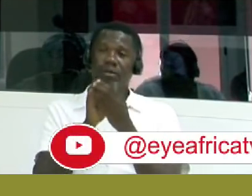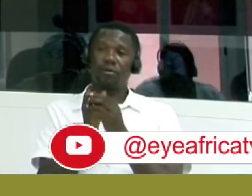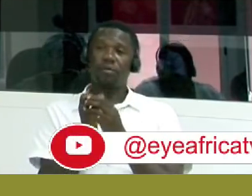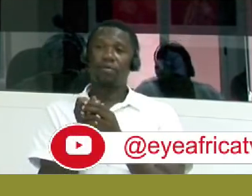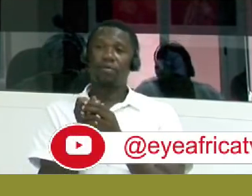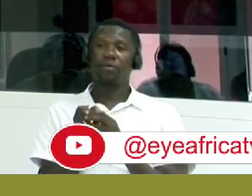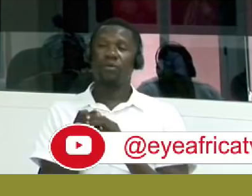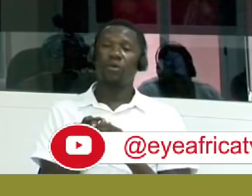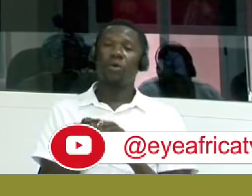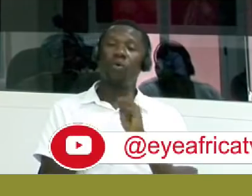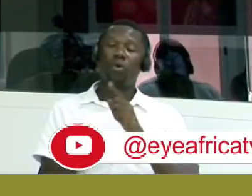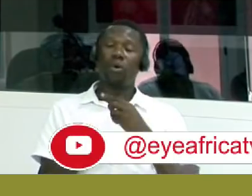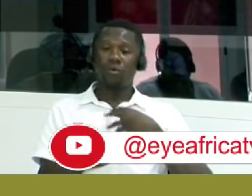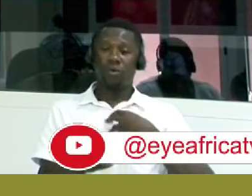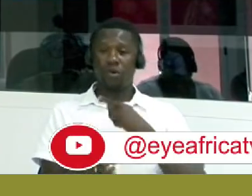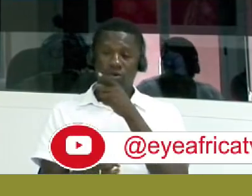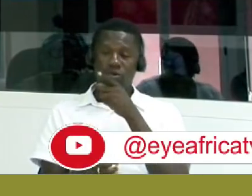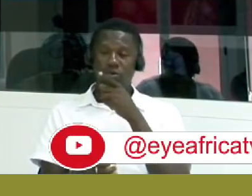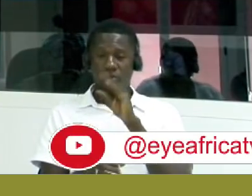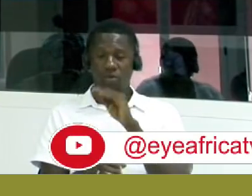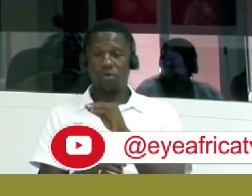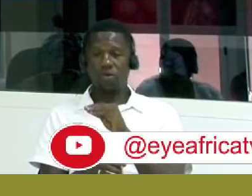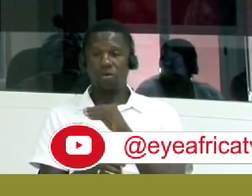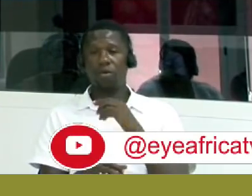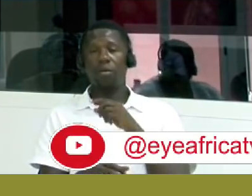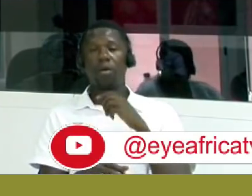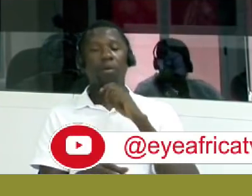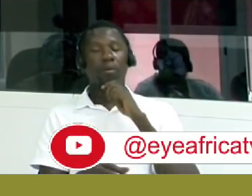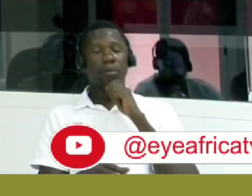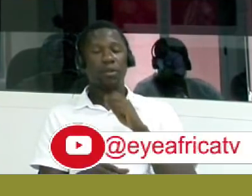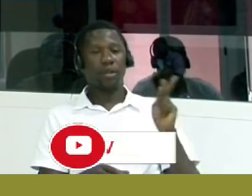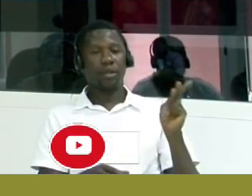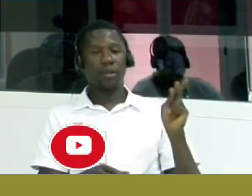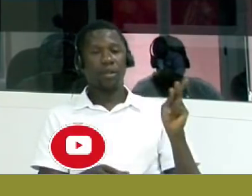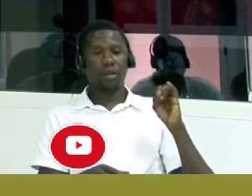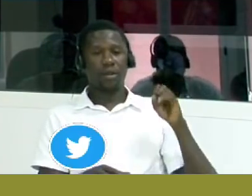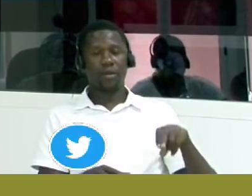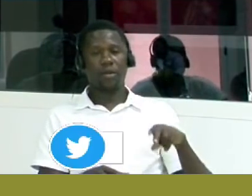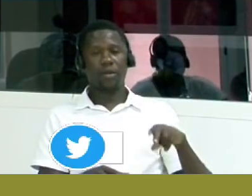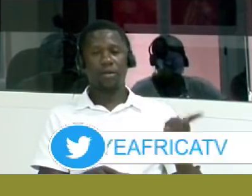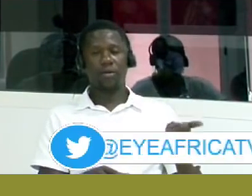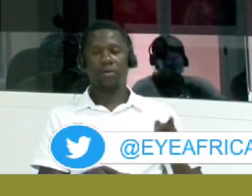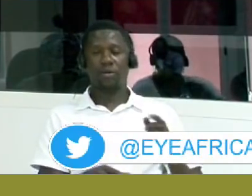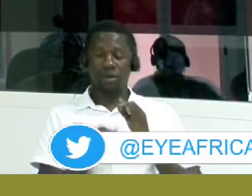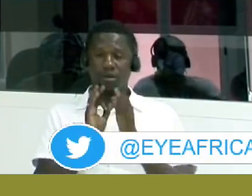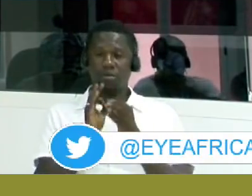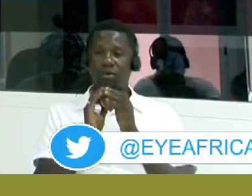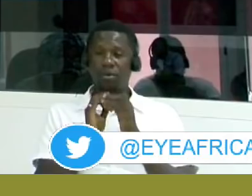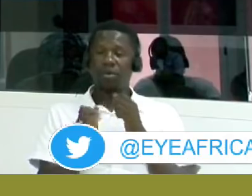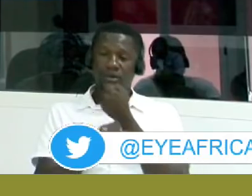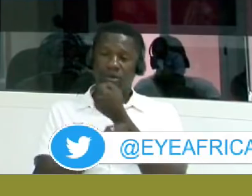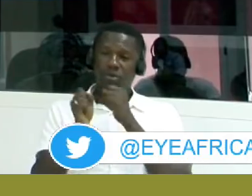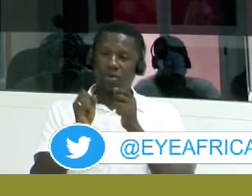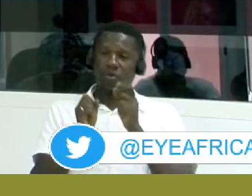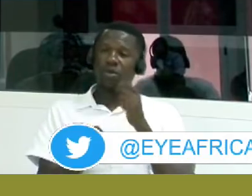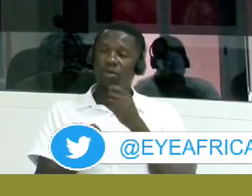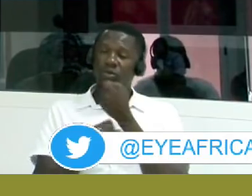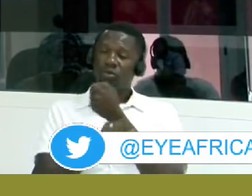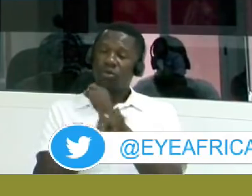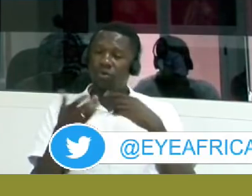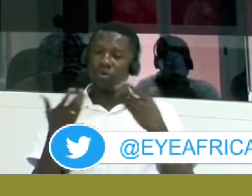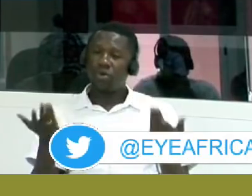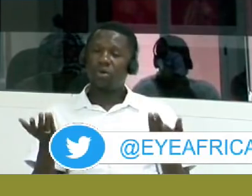What I want you to do, Mr. King, is to explain the circumstances, what the situation was, such